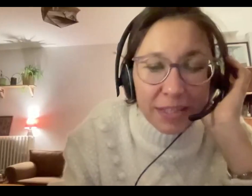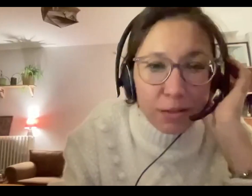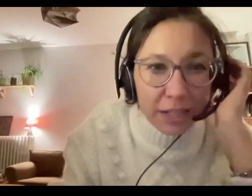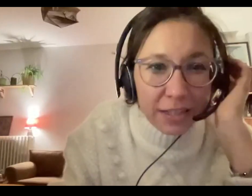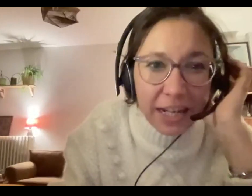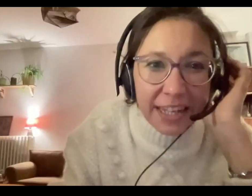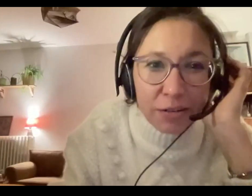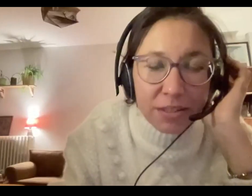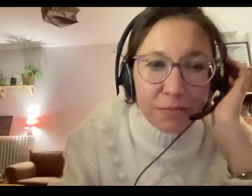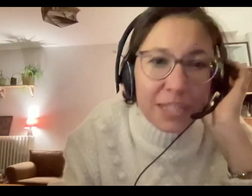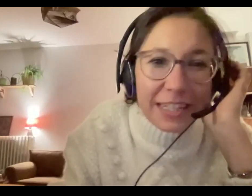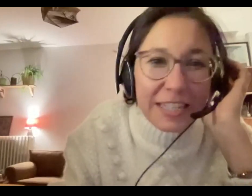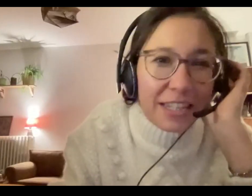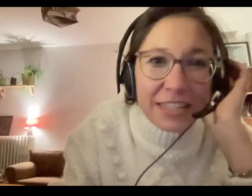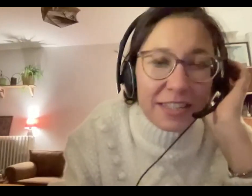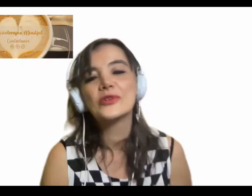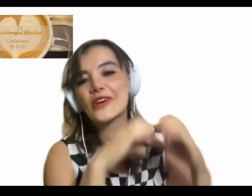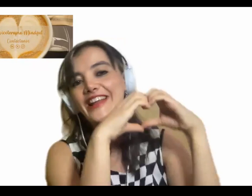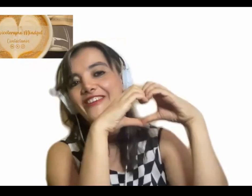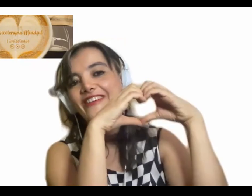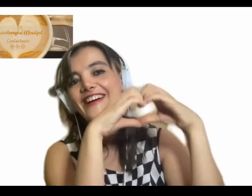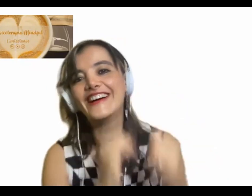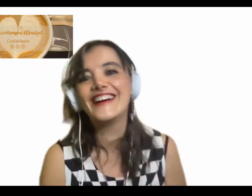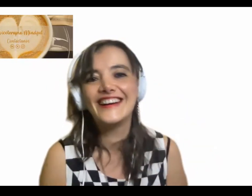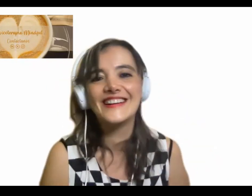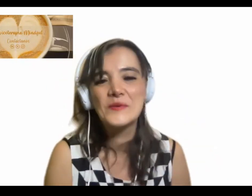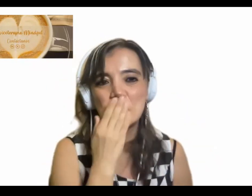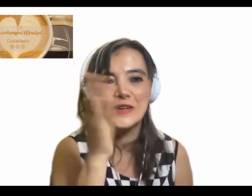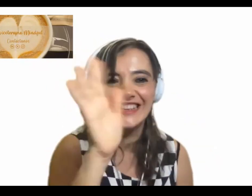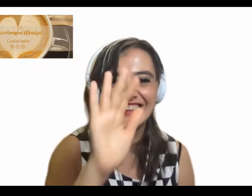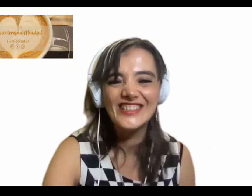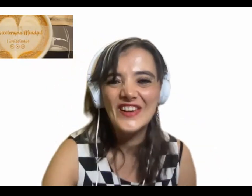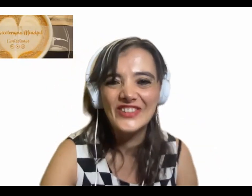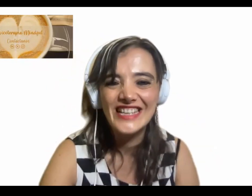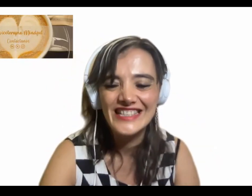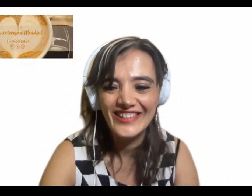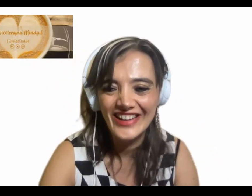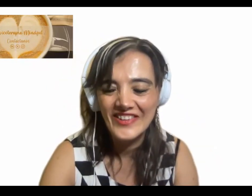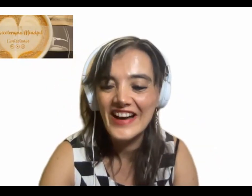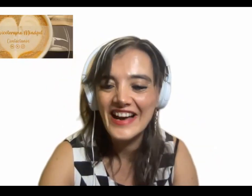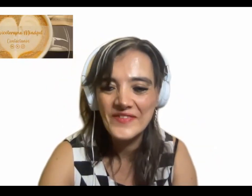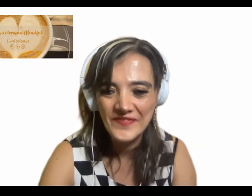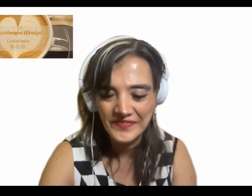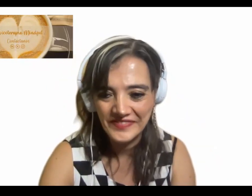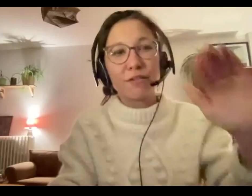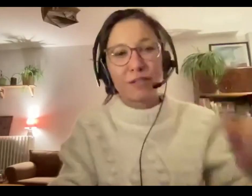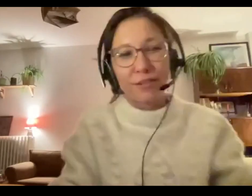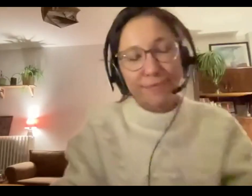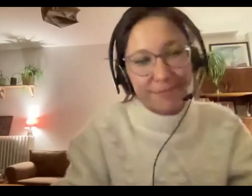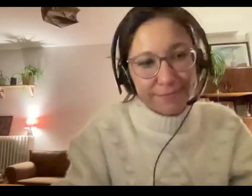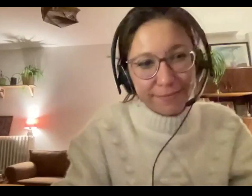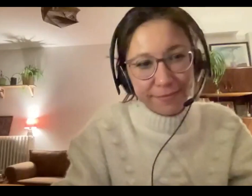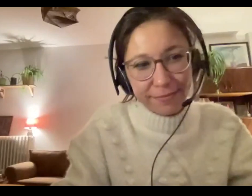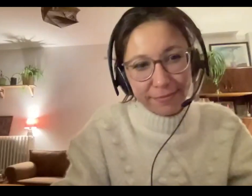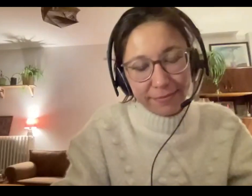Ha sido tan generosa. Muchas gracias. Con mucho cariño. Nos vemos. Hasta luego. Bye. Chao.